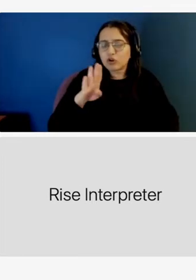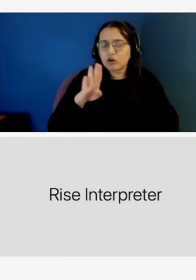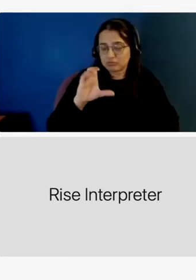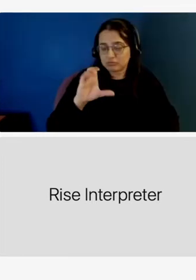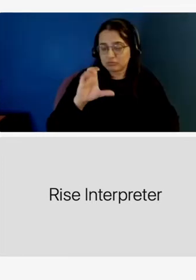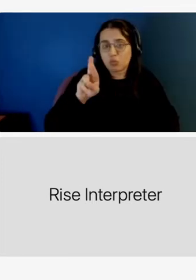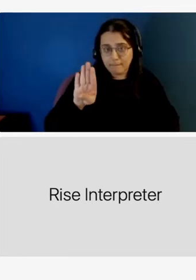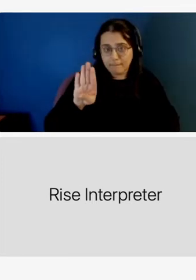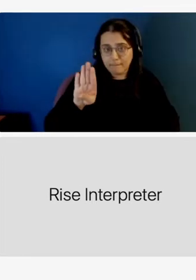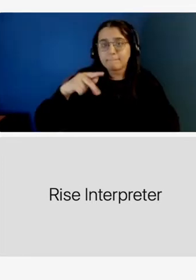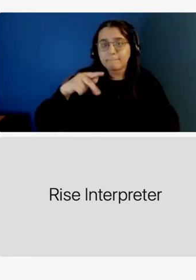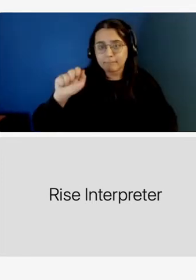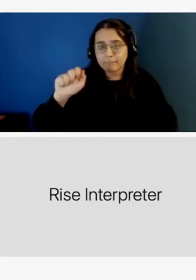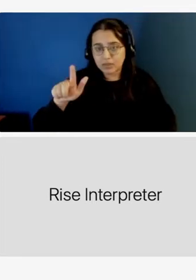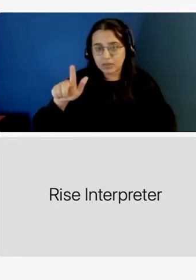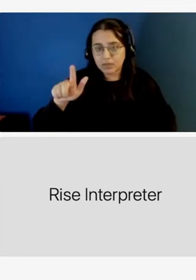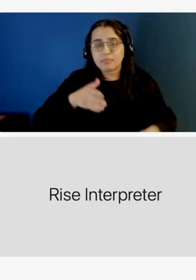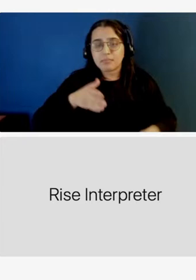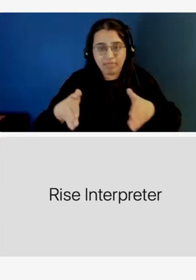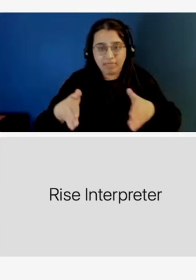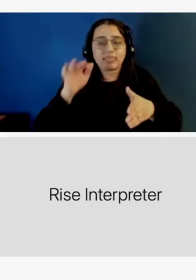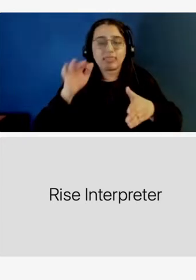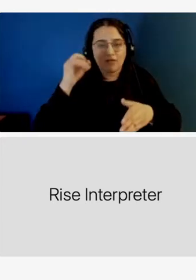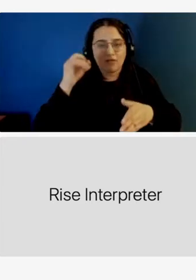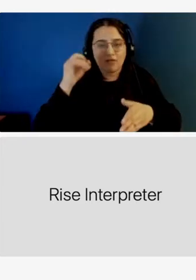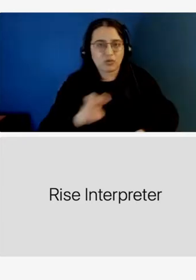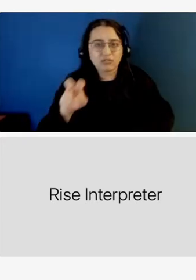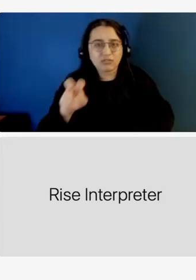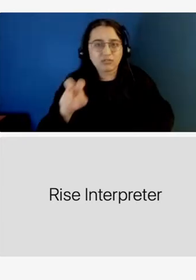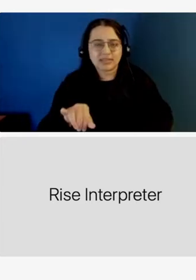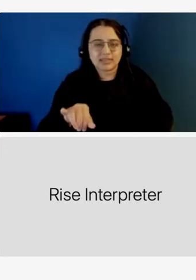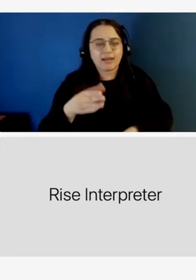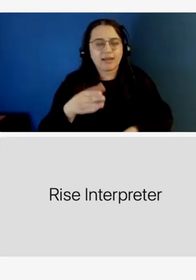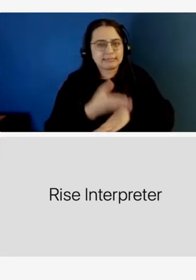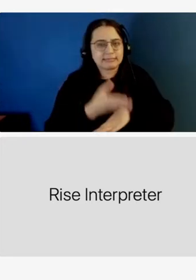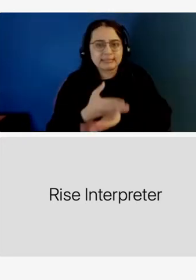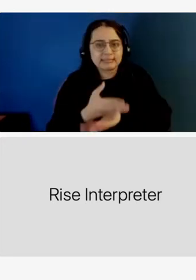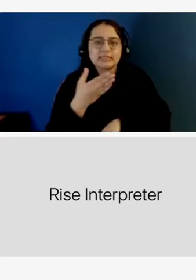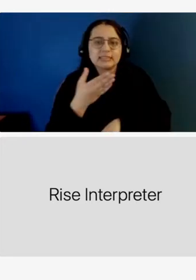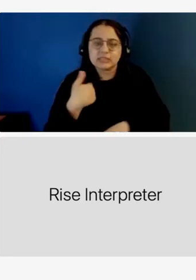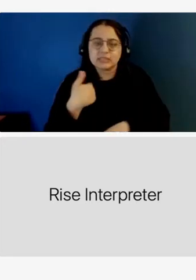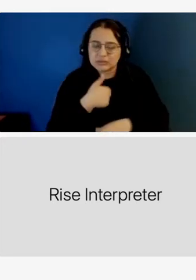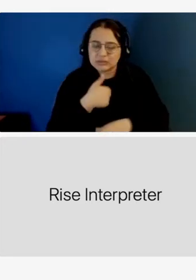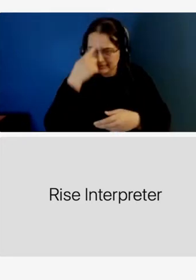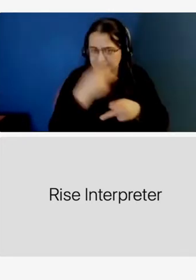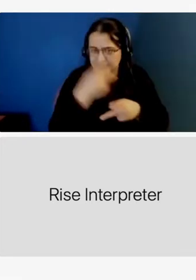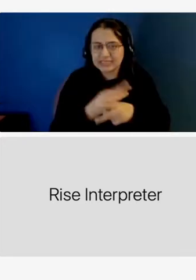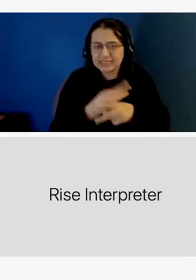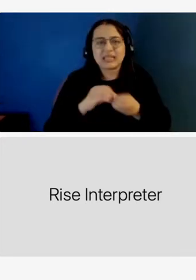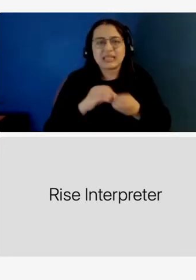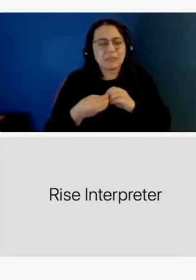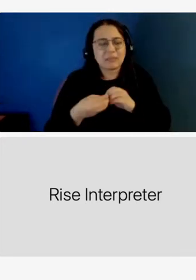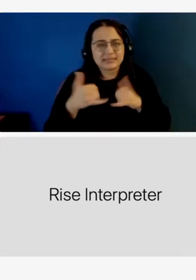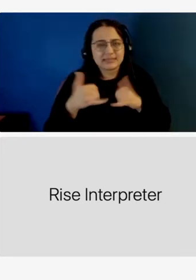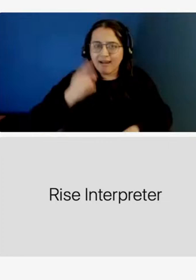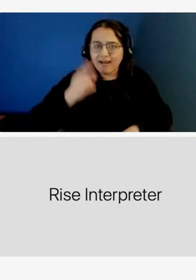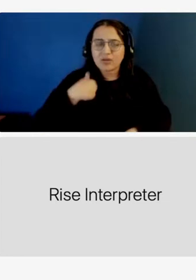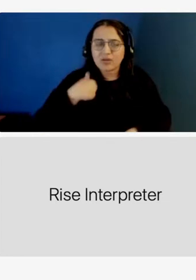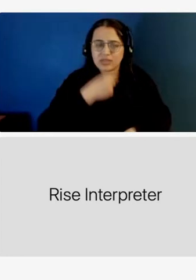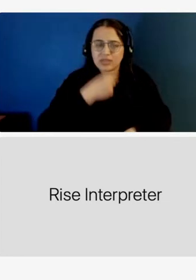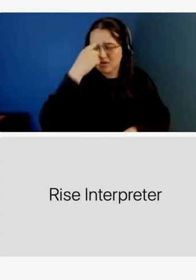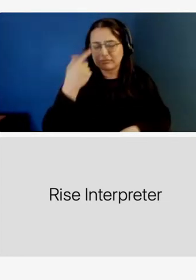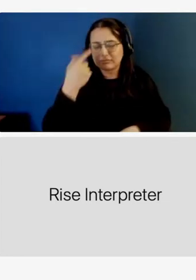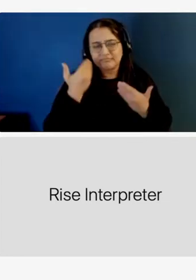out previously, but the numbers were quite high. So we thought we'd try it again this time and get a better